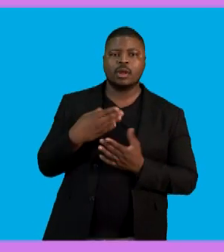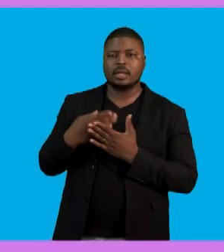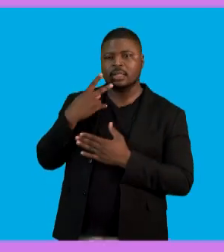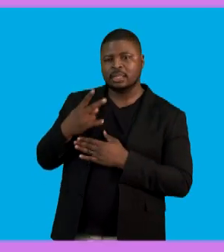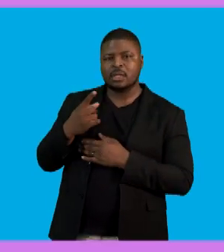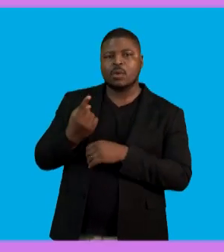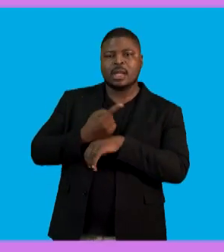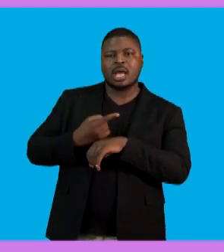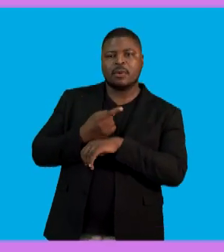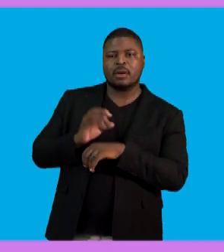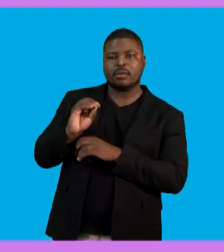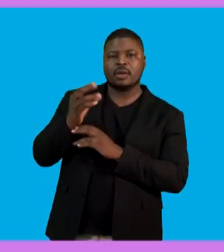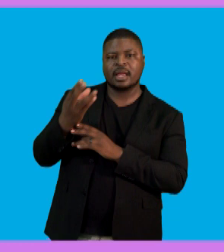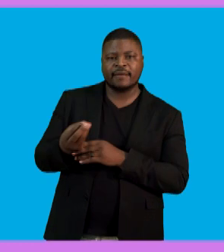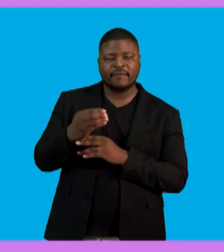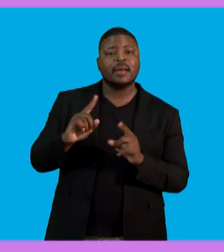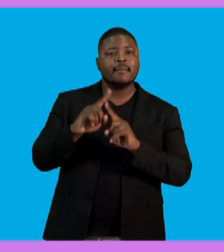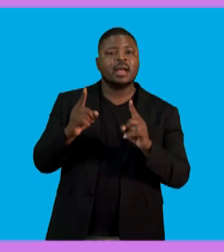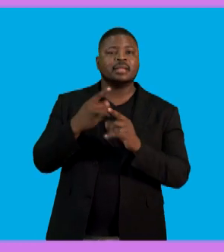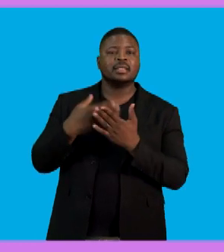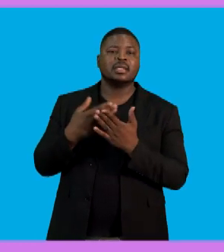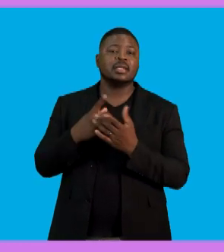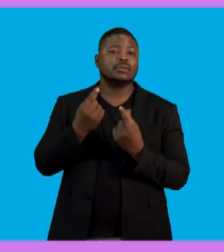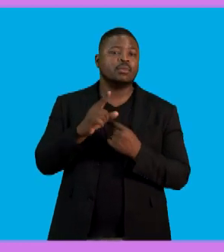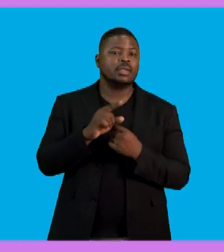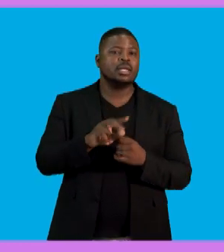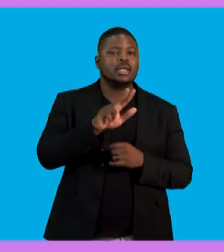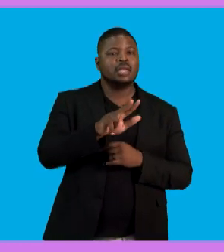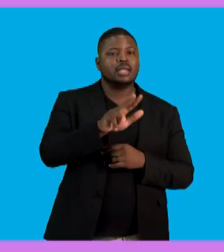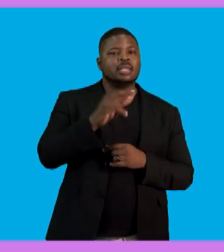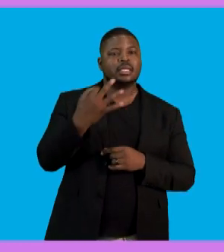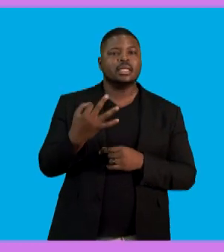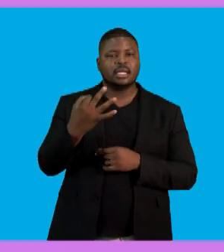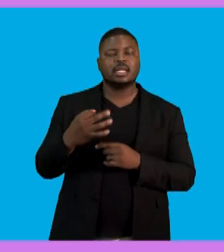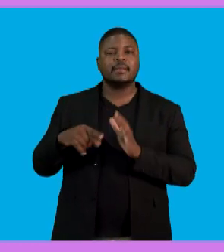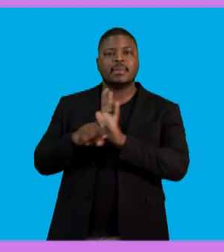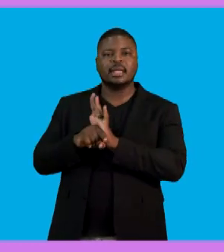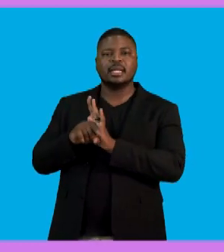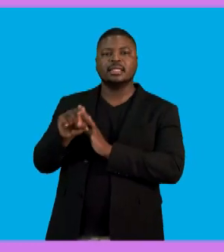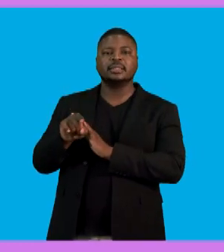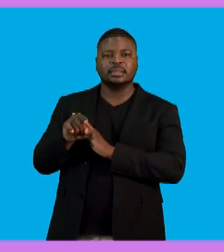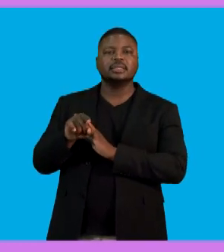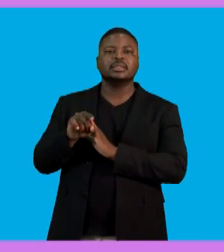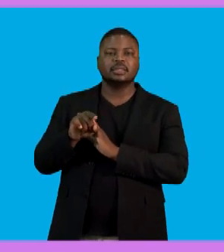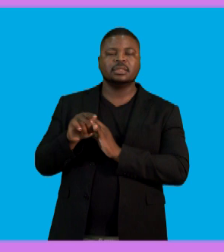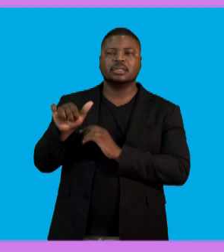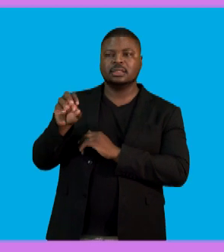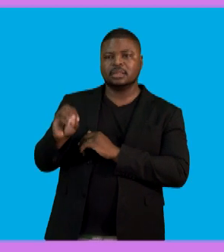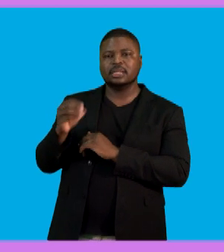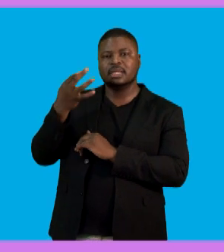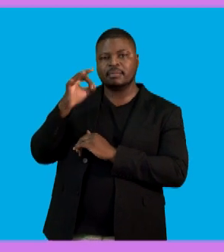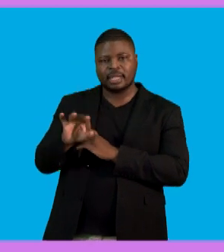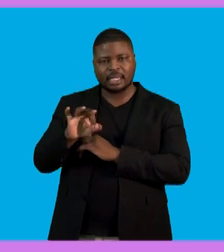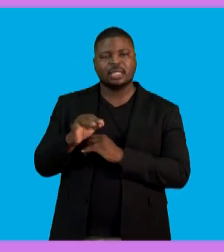there is an hour there. So how do? You can say 83 minus 60 minus our hour to check how many. We've got 1 hour. So